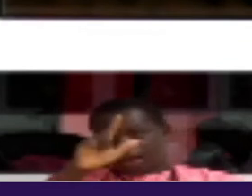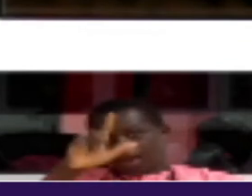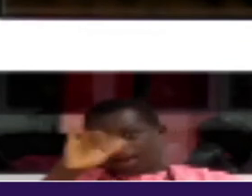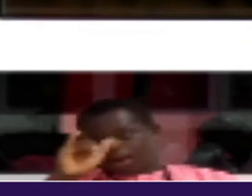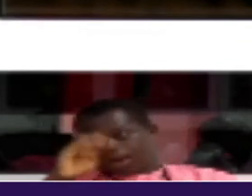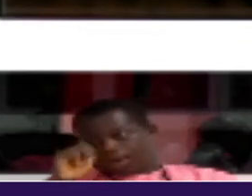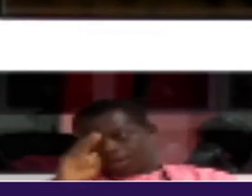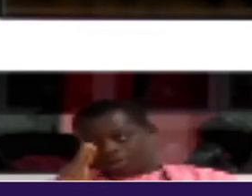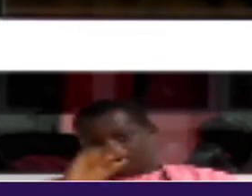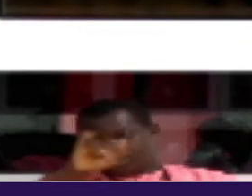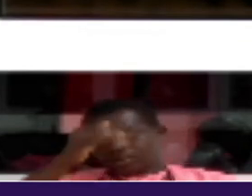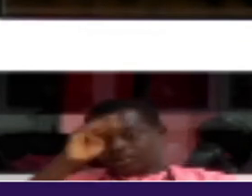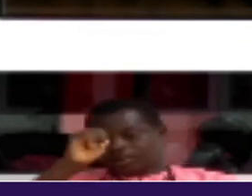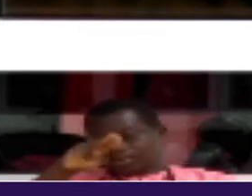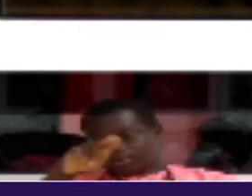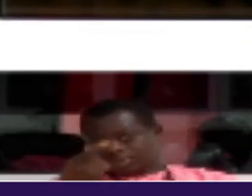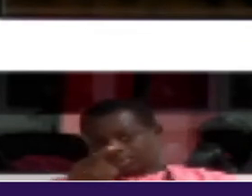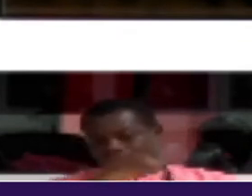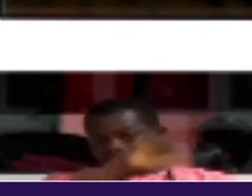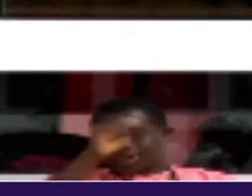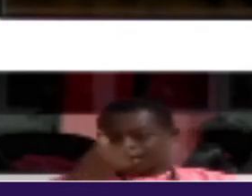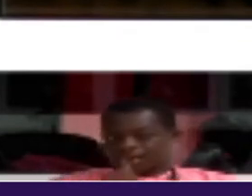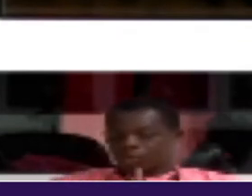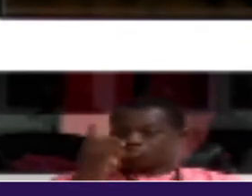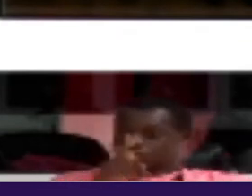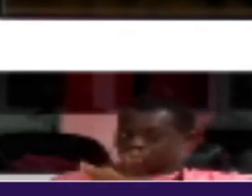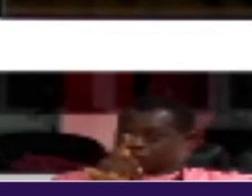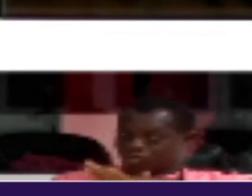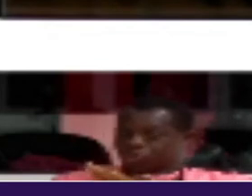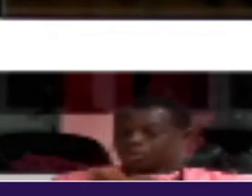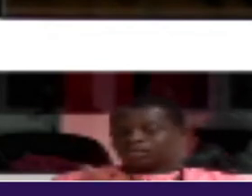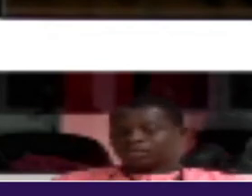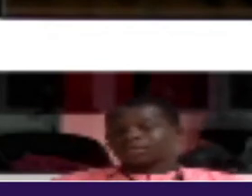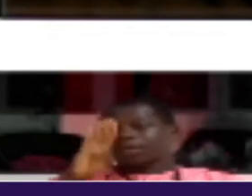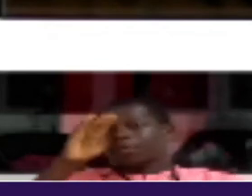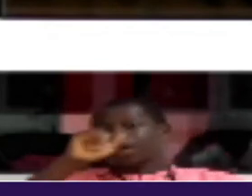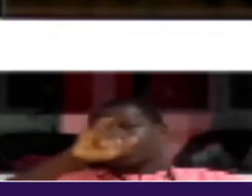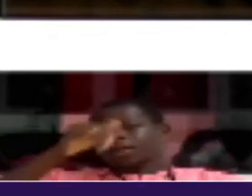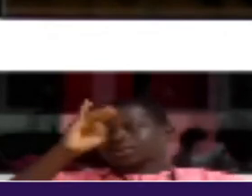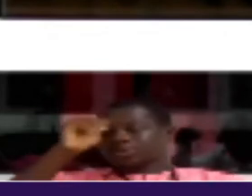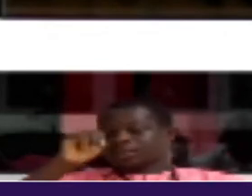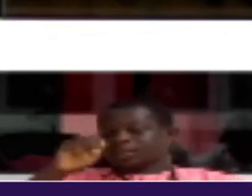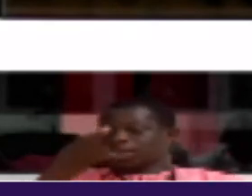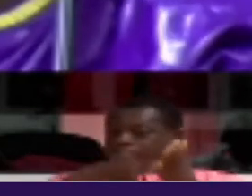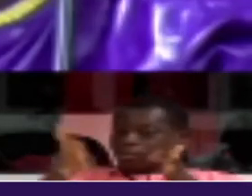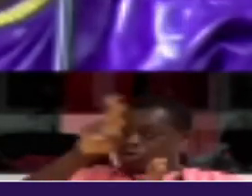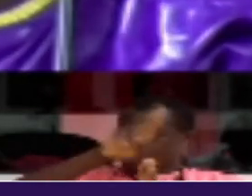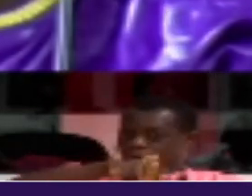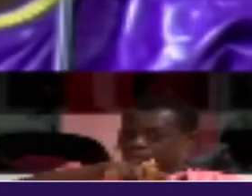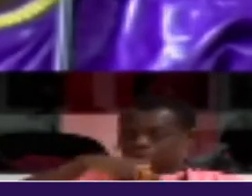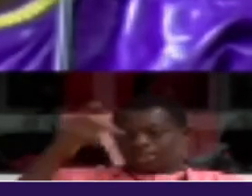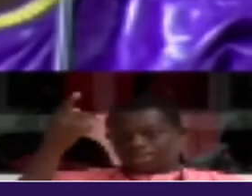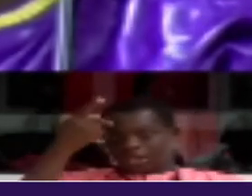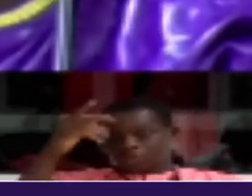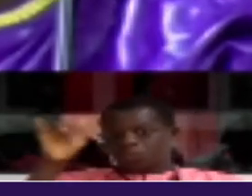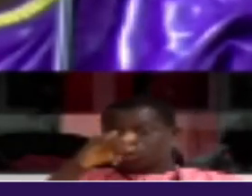by Bajinka that we should report to Tumbul Tamba in Kanilai to join the patrol team, which is a sub-unit of